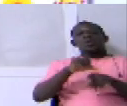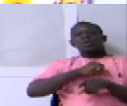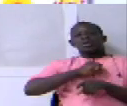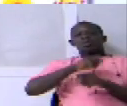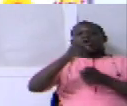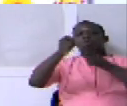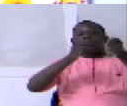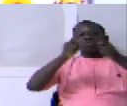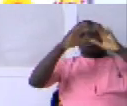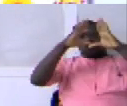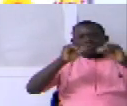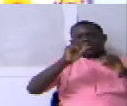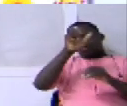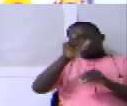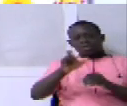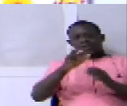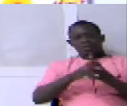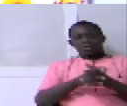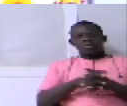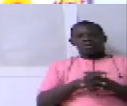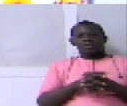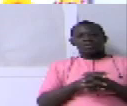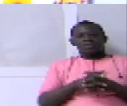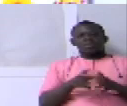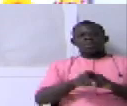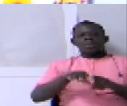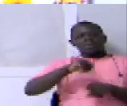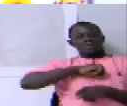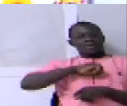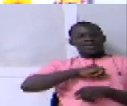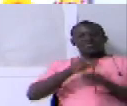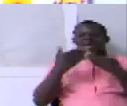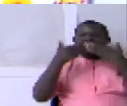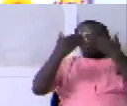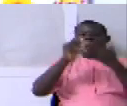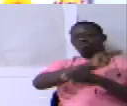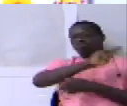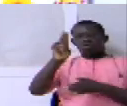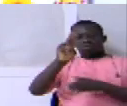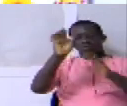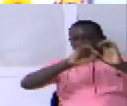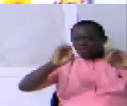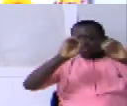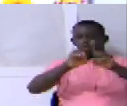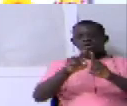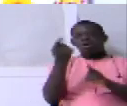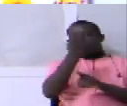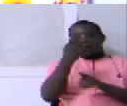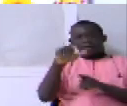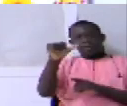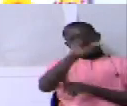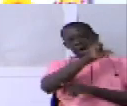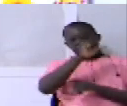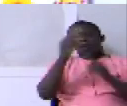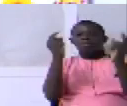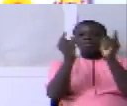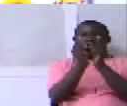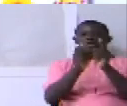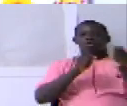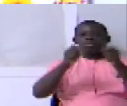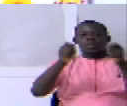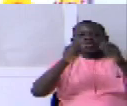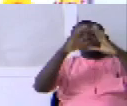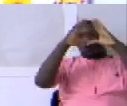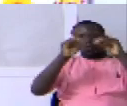atenin operation la bunda tema said he will not tell me anything unless if I go back to the operations. akati te fem fulante funinte muruta